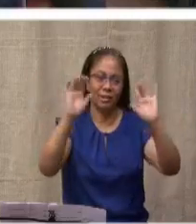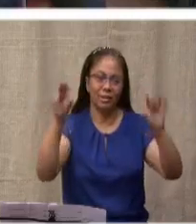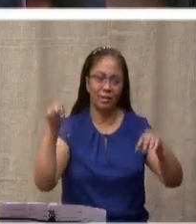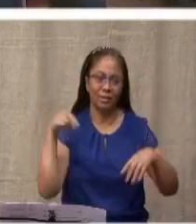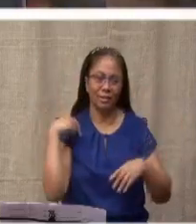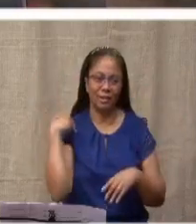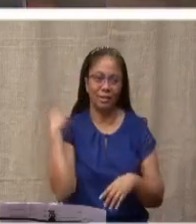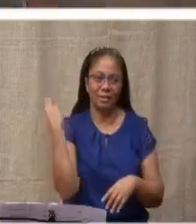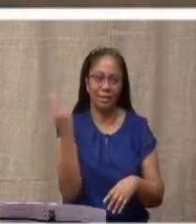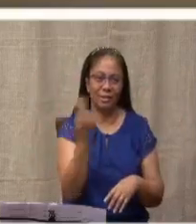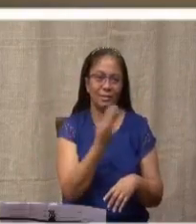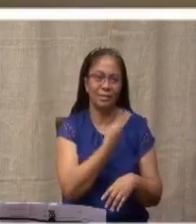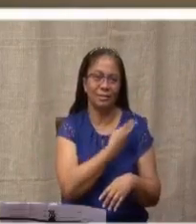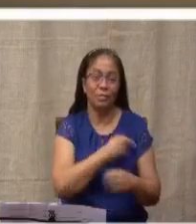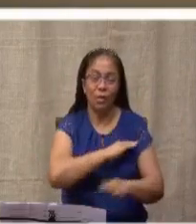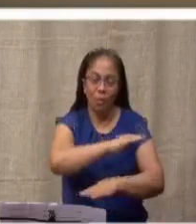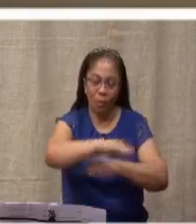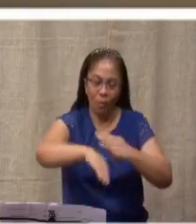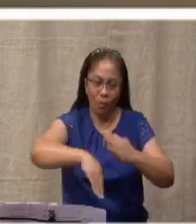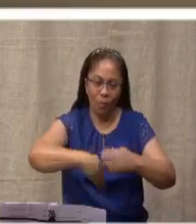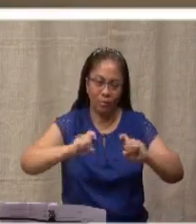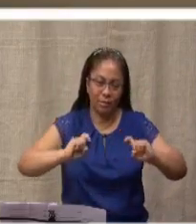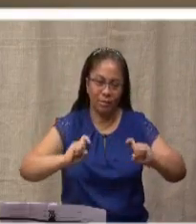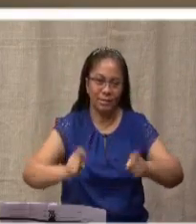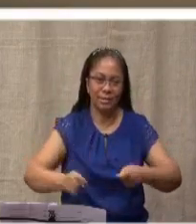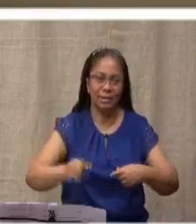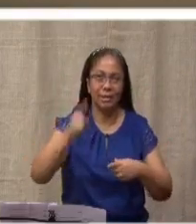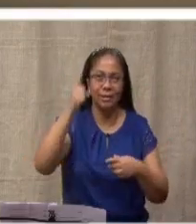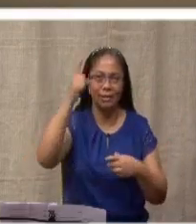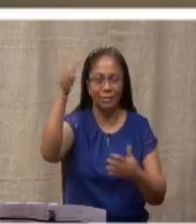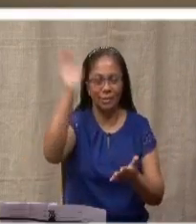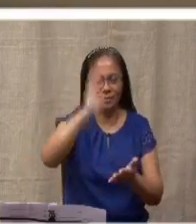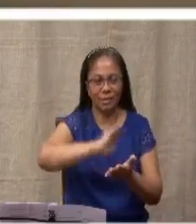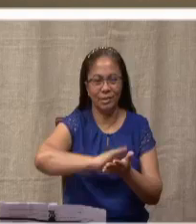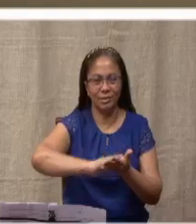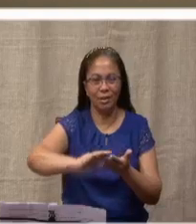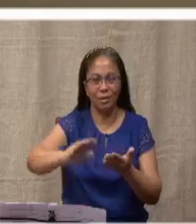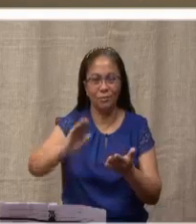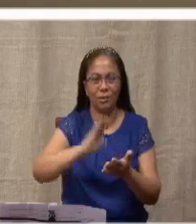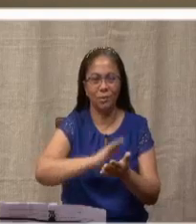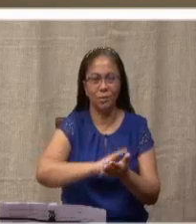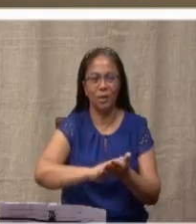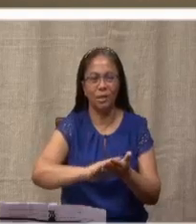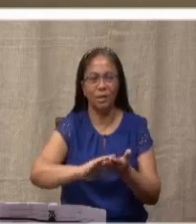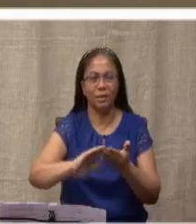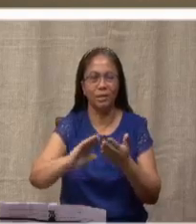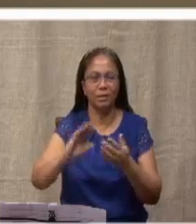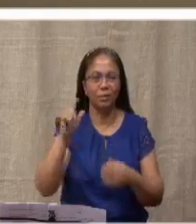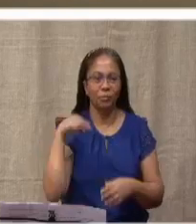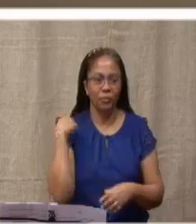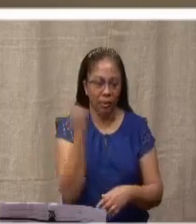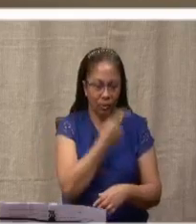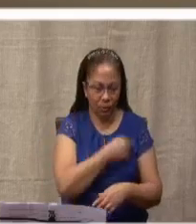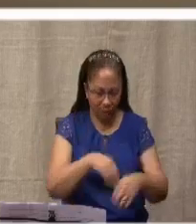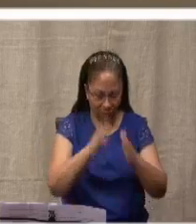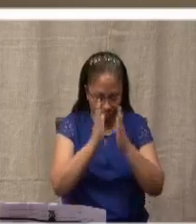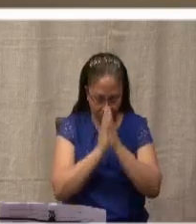on away you take away the sins of the world